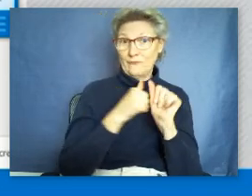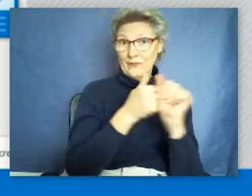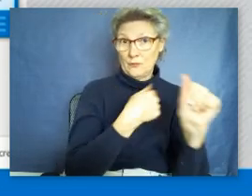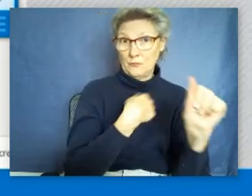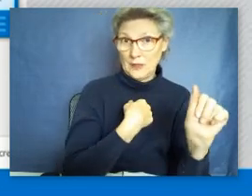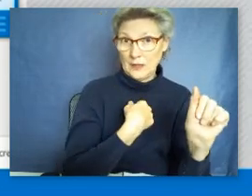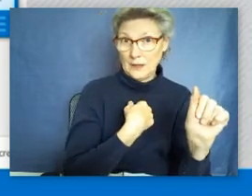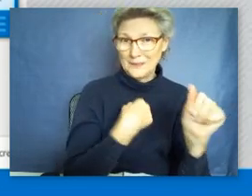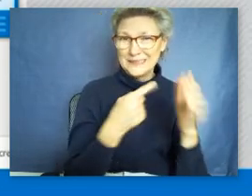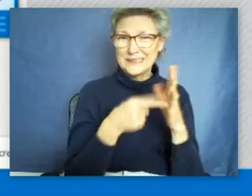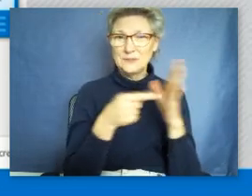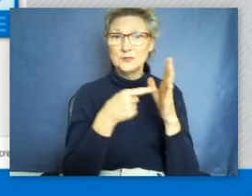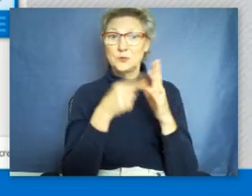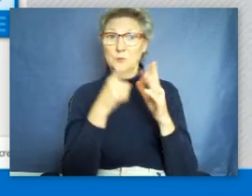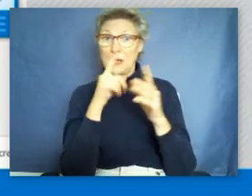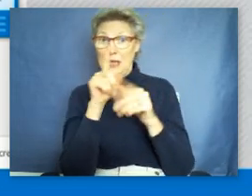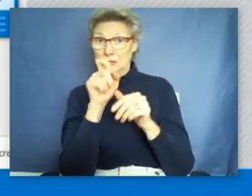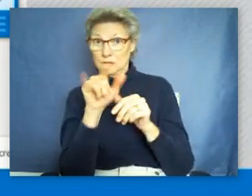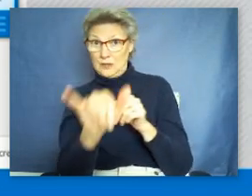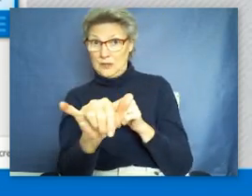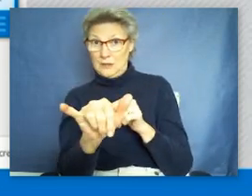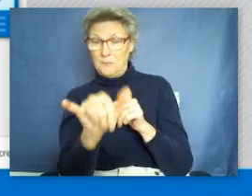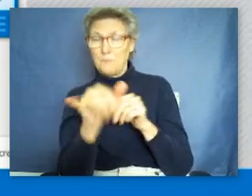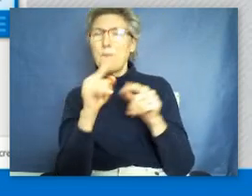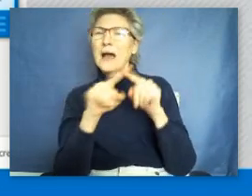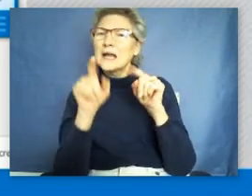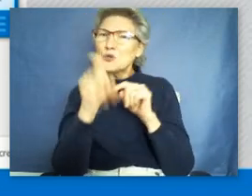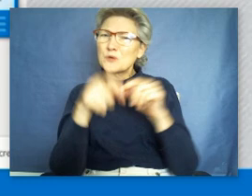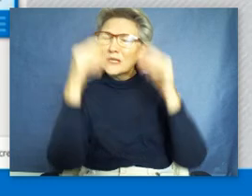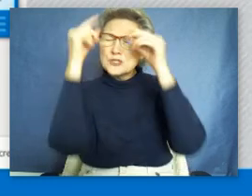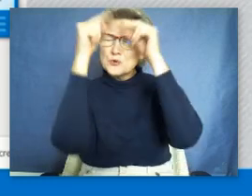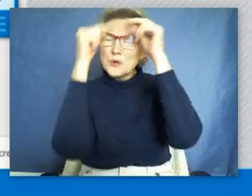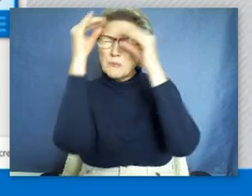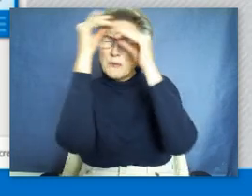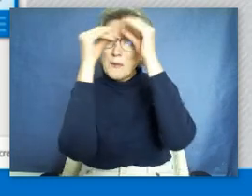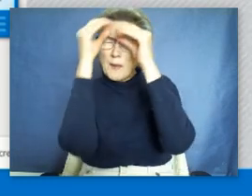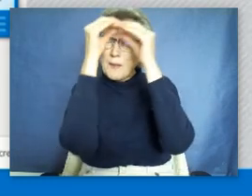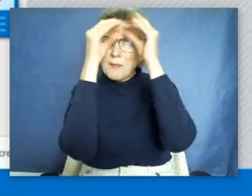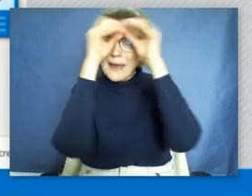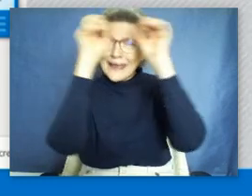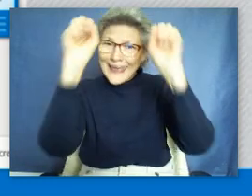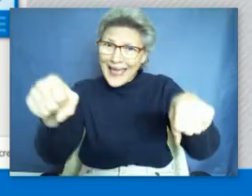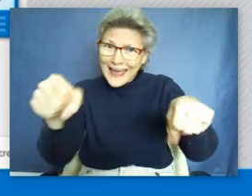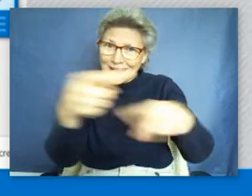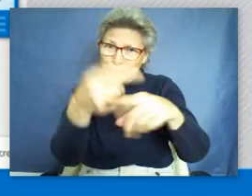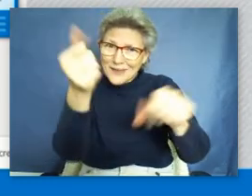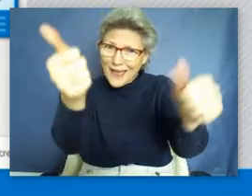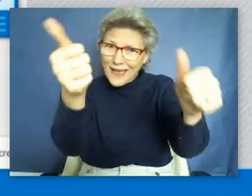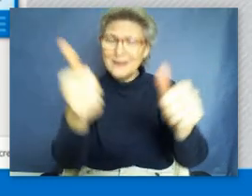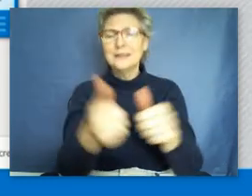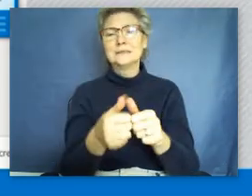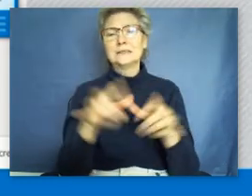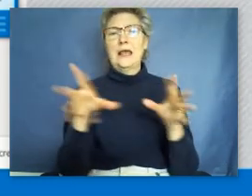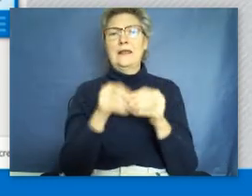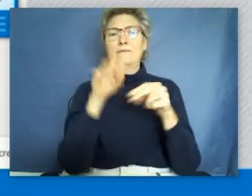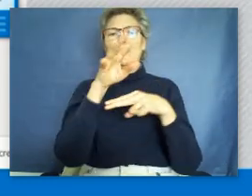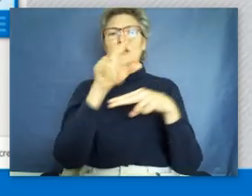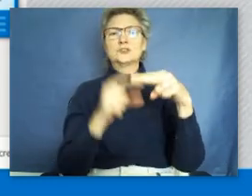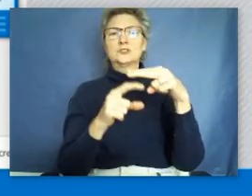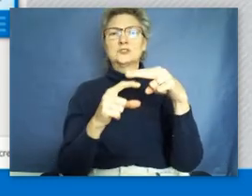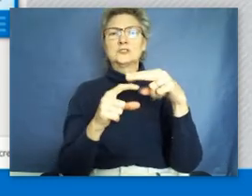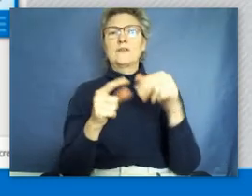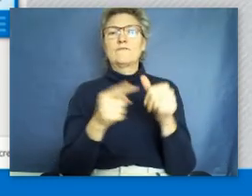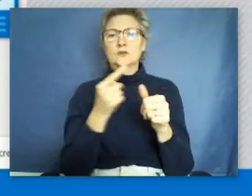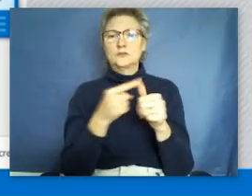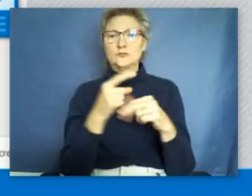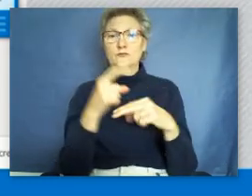along. And sometimes you'll be asked to do that even though we know you can do it all in your head. Let's start by adding our fractional pieces. Okay,